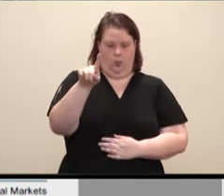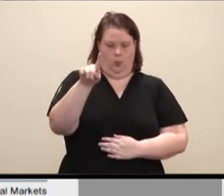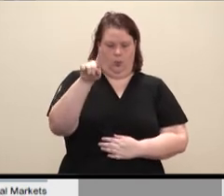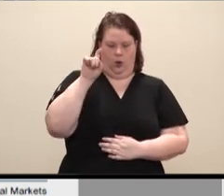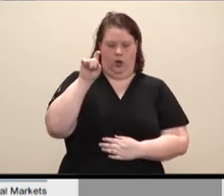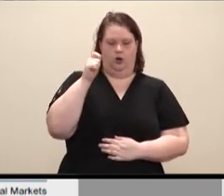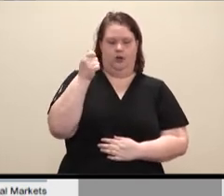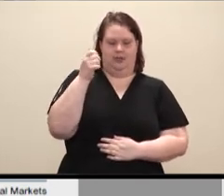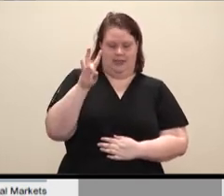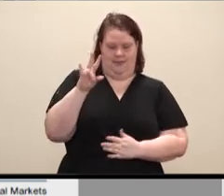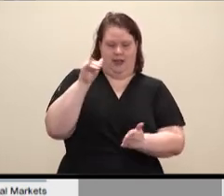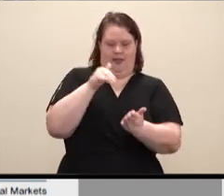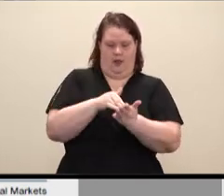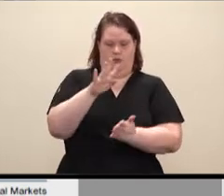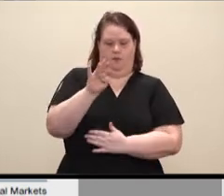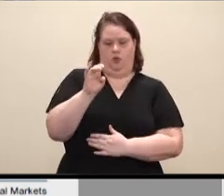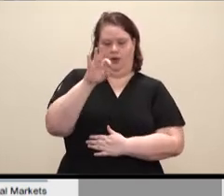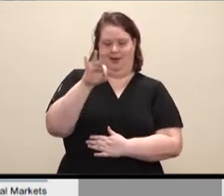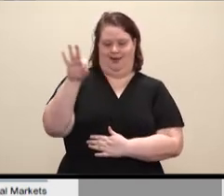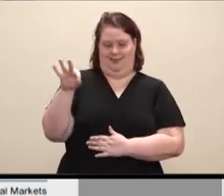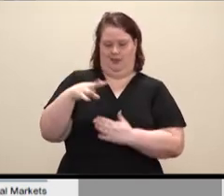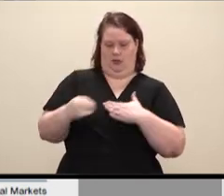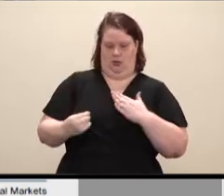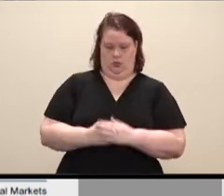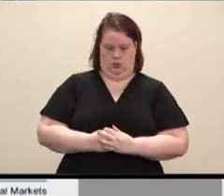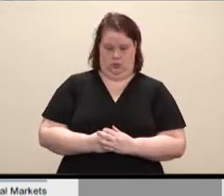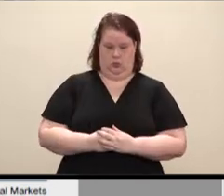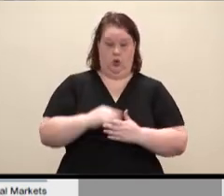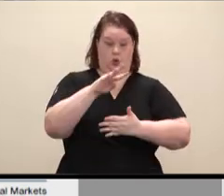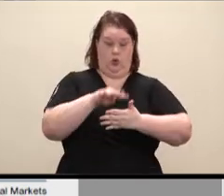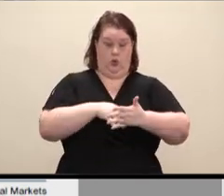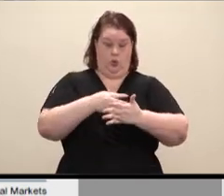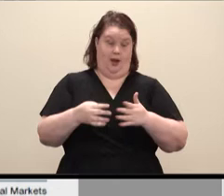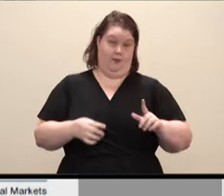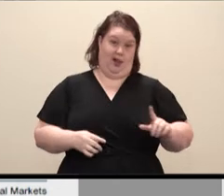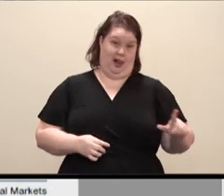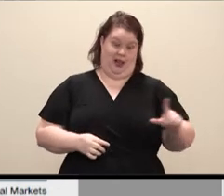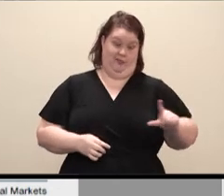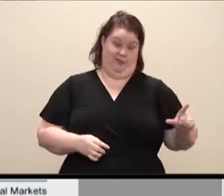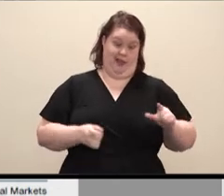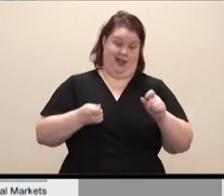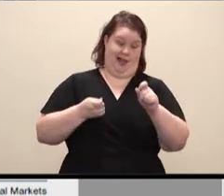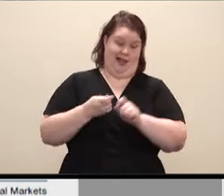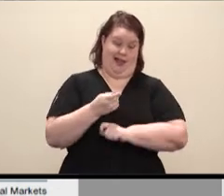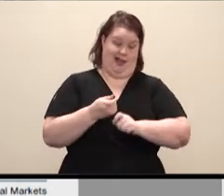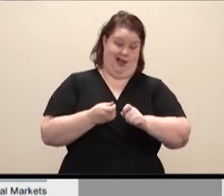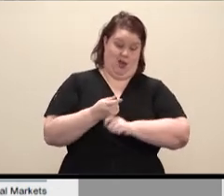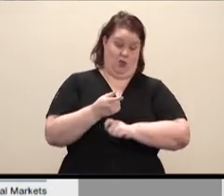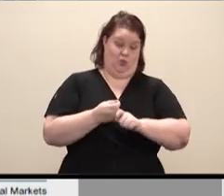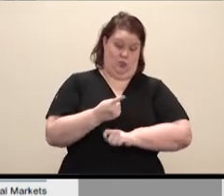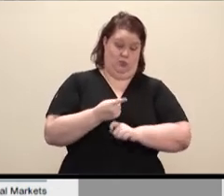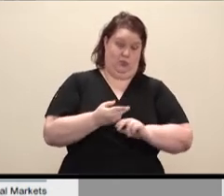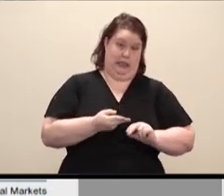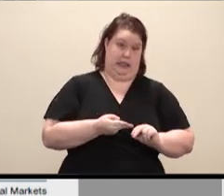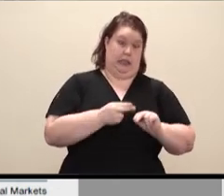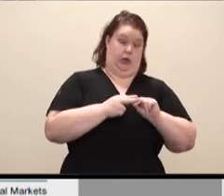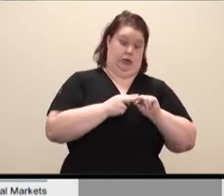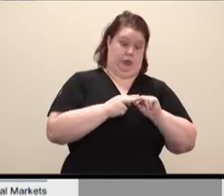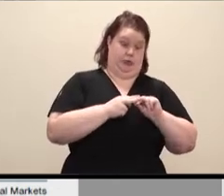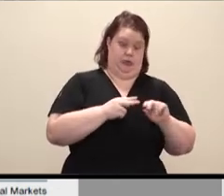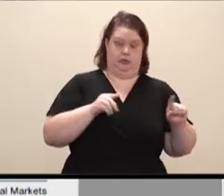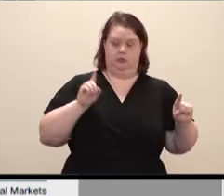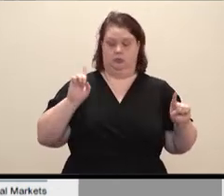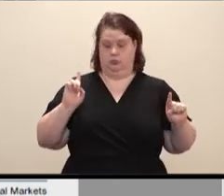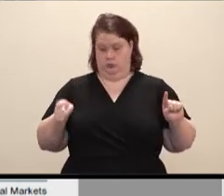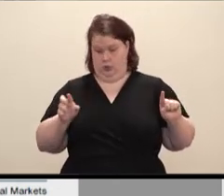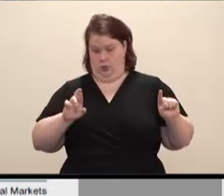$117,499. So the graphs down below on the bottom left, we're showing the annual impact to that homeowner. Graphs